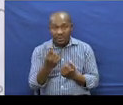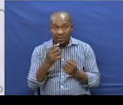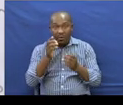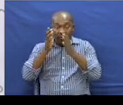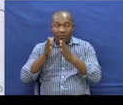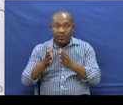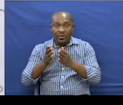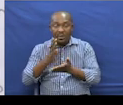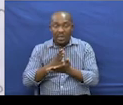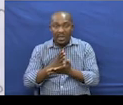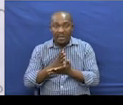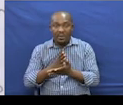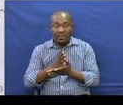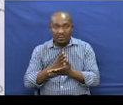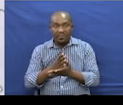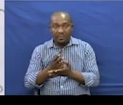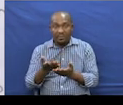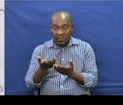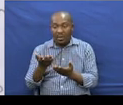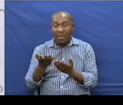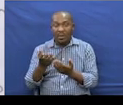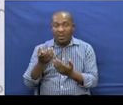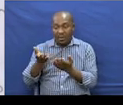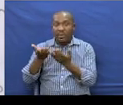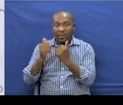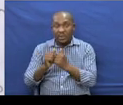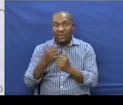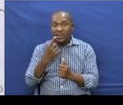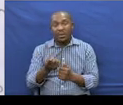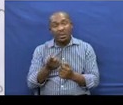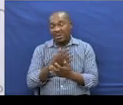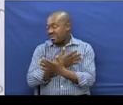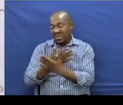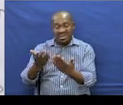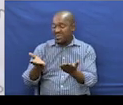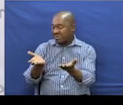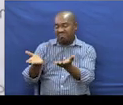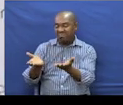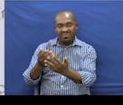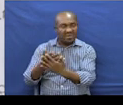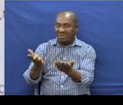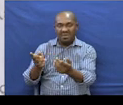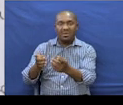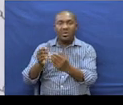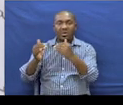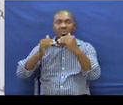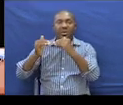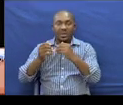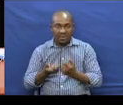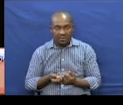that in that country there is no human rights. There is no democracy. So these are the